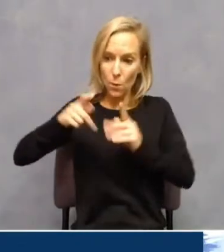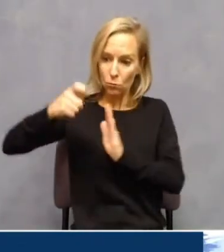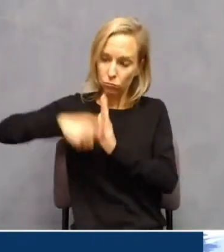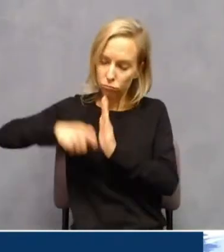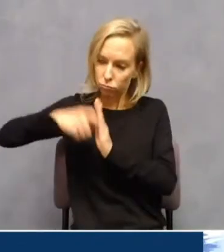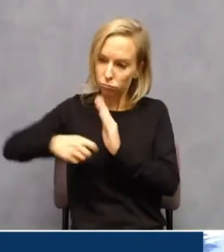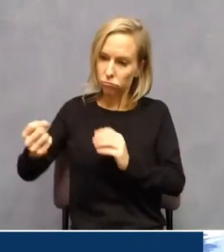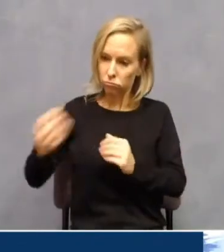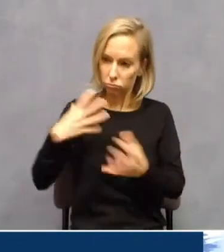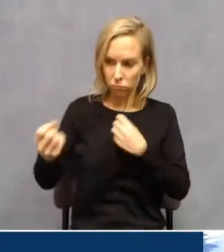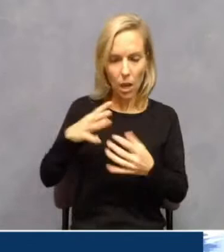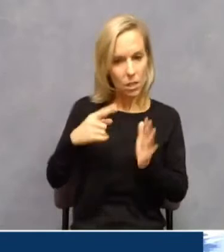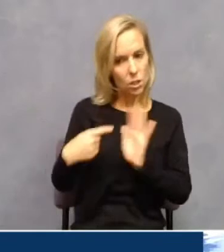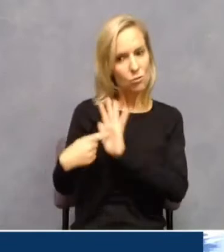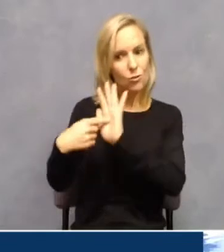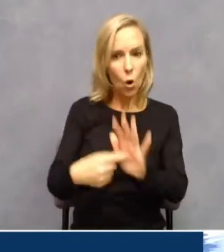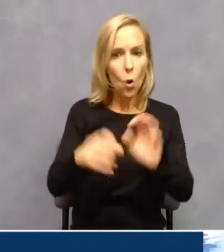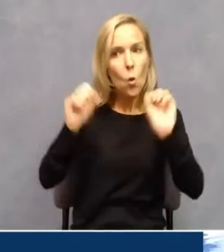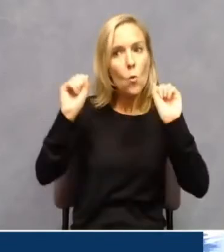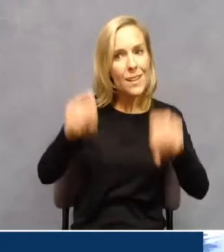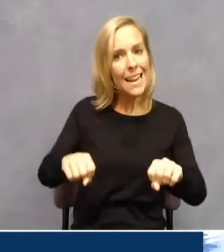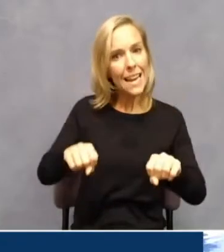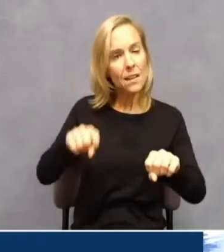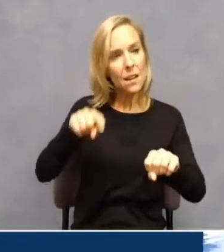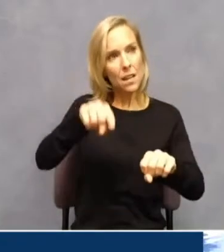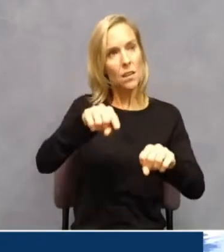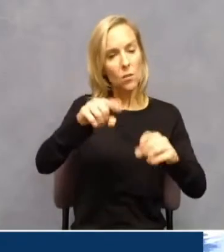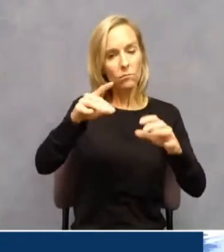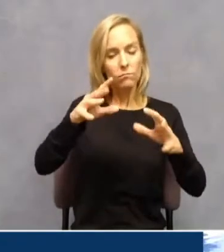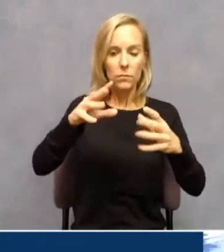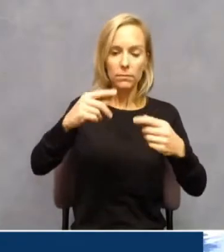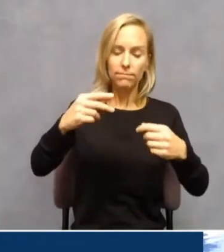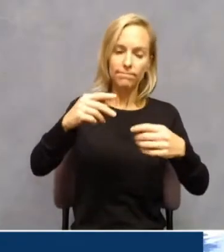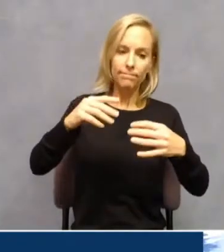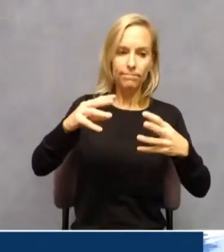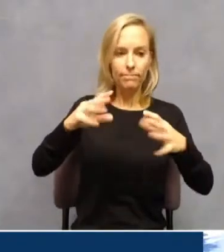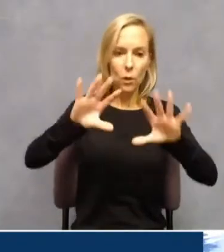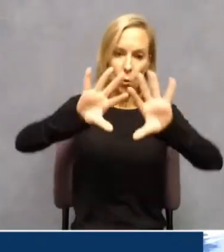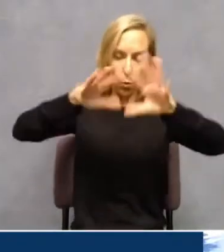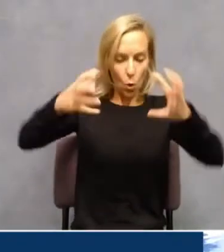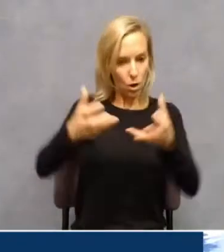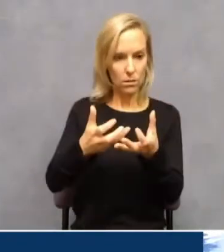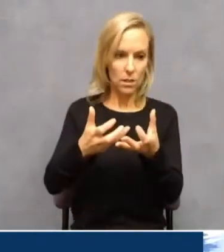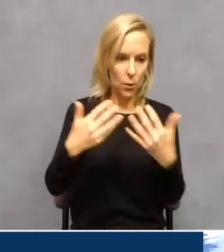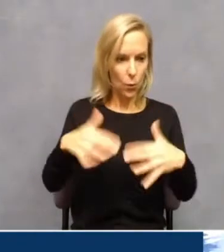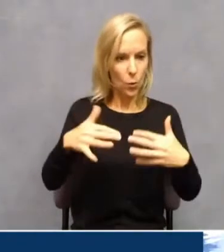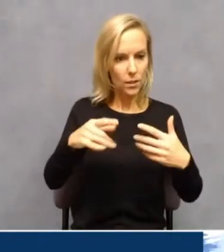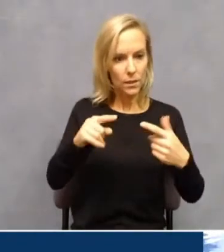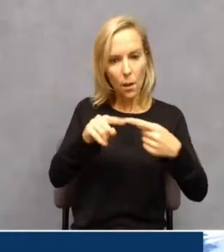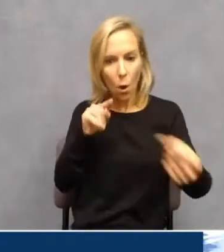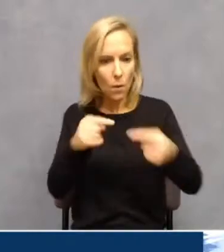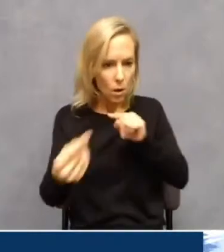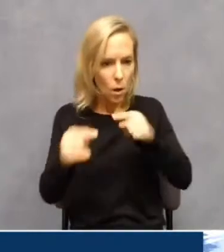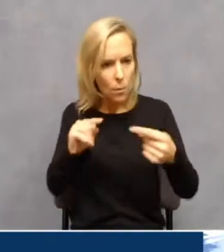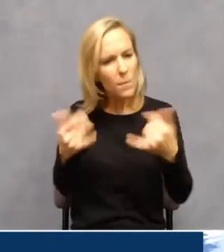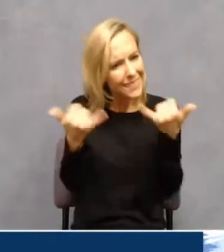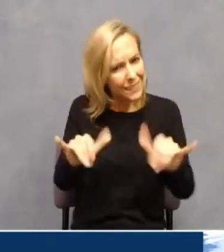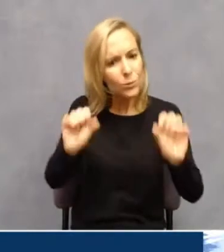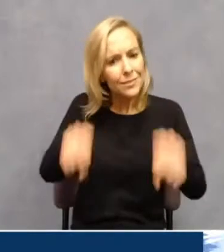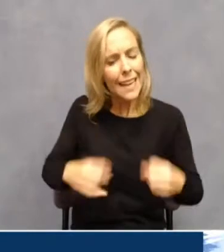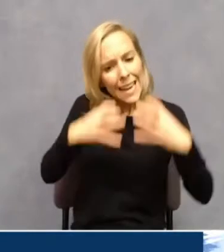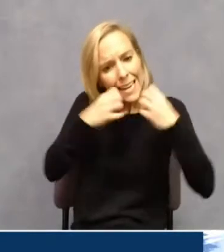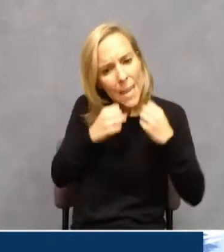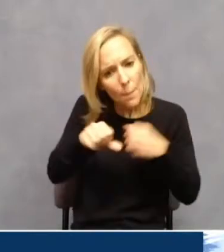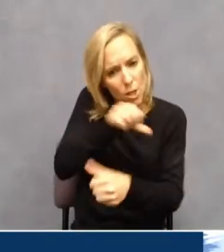it's possible to look at a complex world and reach different conclusions, but it's still possible to care about each other, to communicate in a